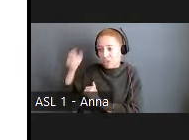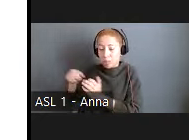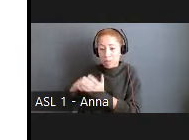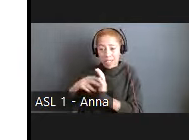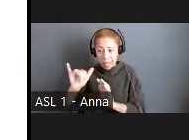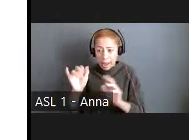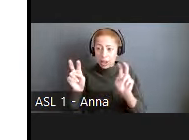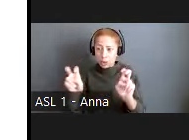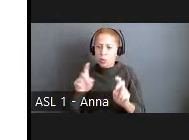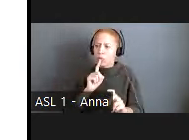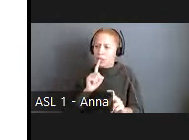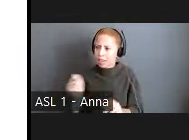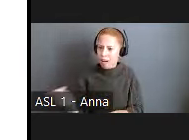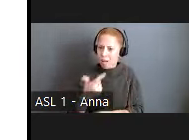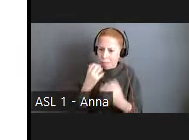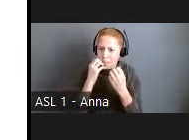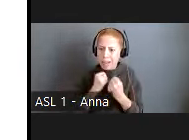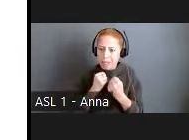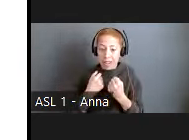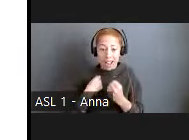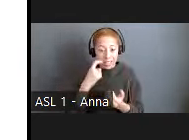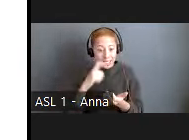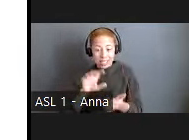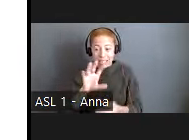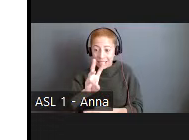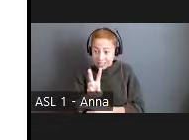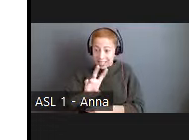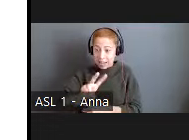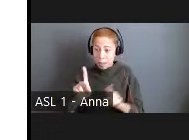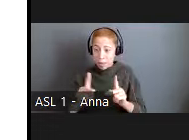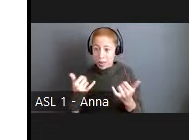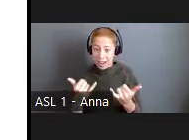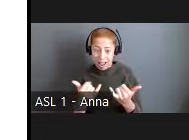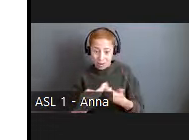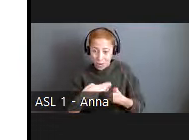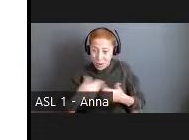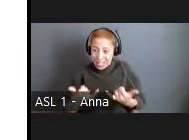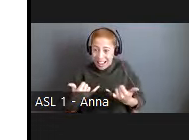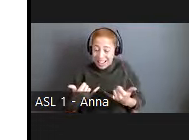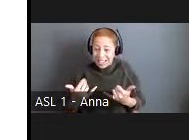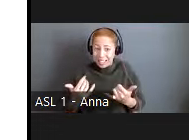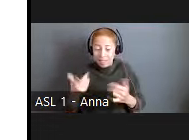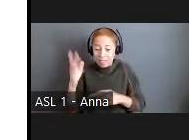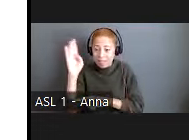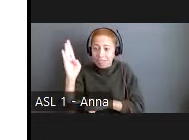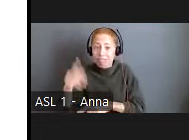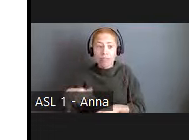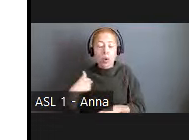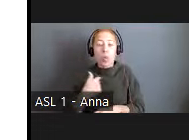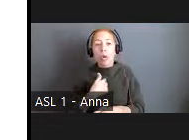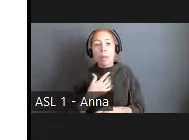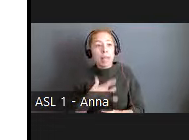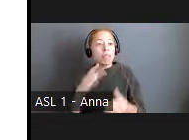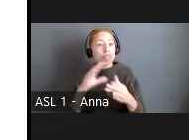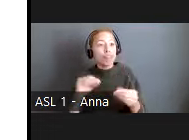Even, there's 67, I can see people online here right now. And every time we go and speak about this, there's always lots and